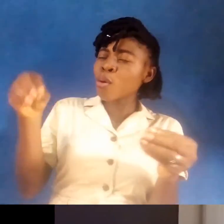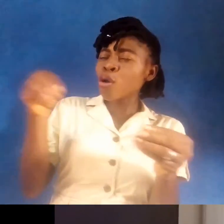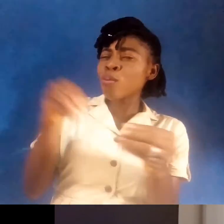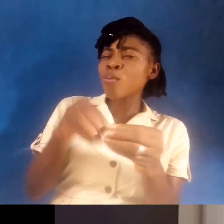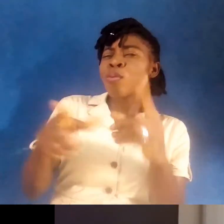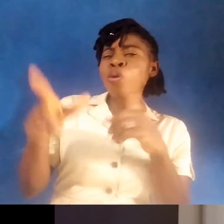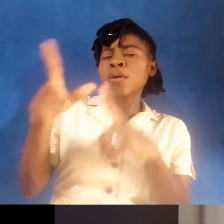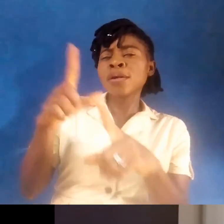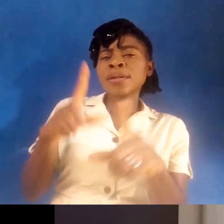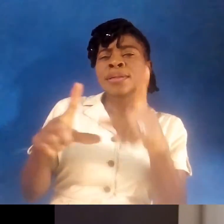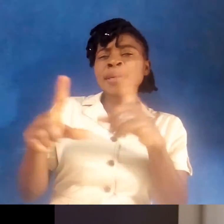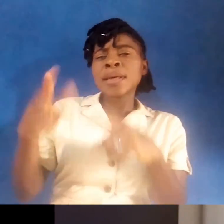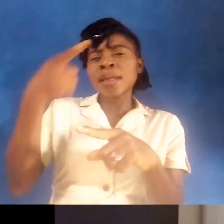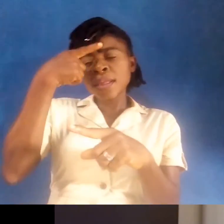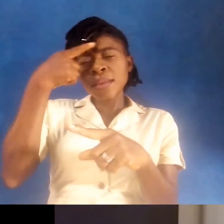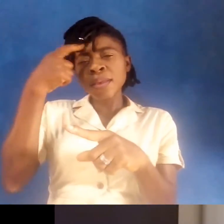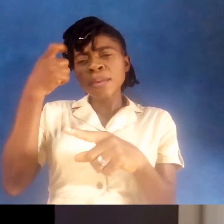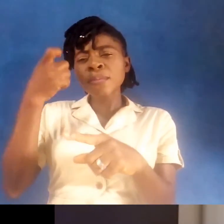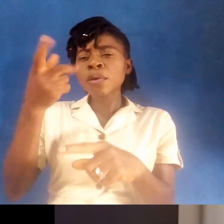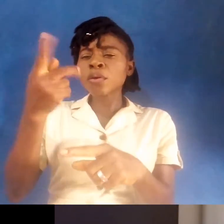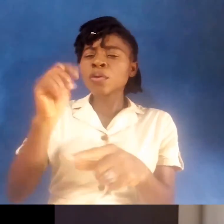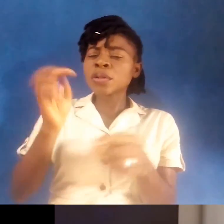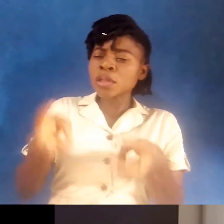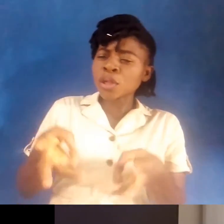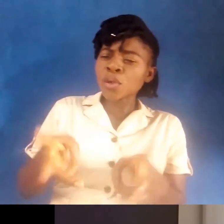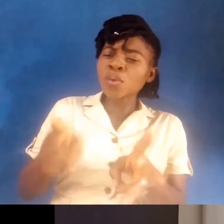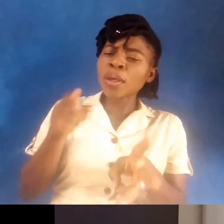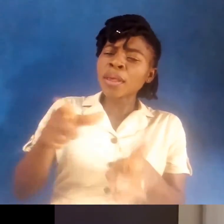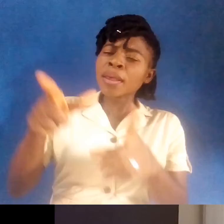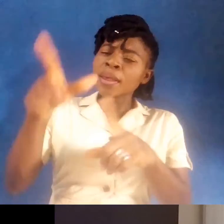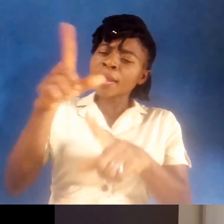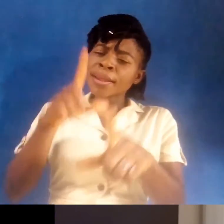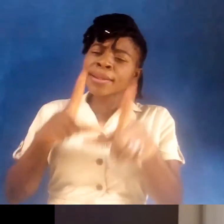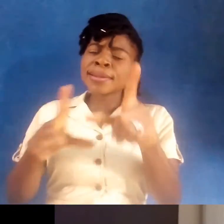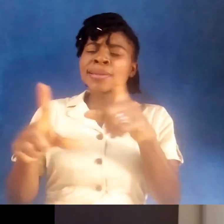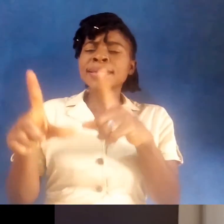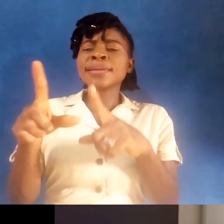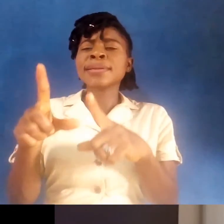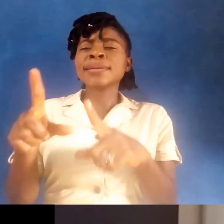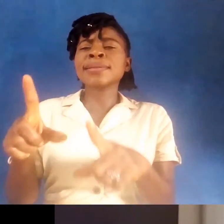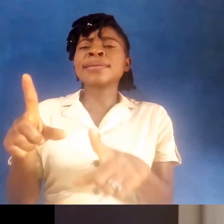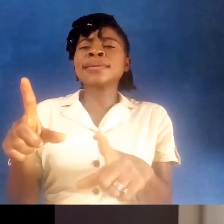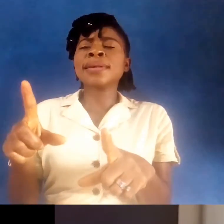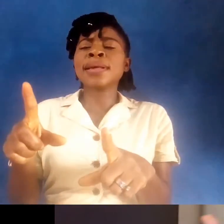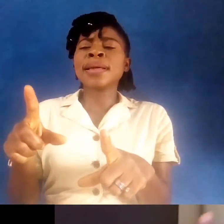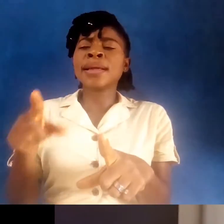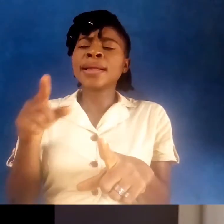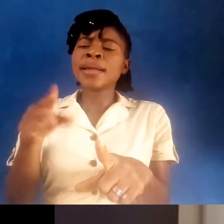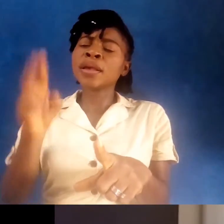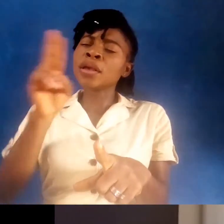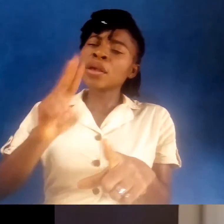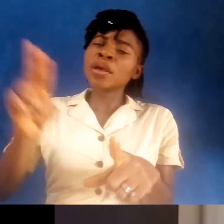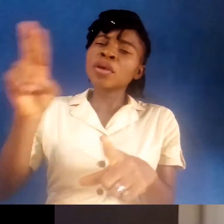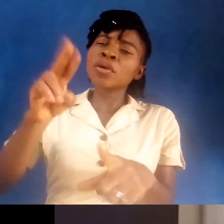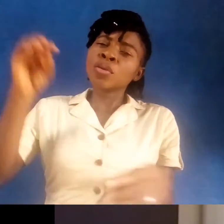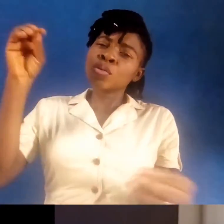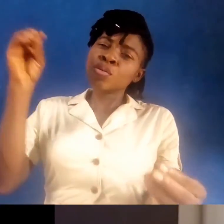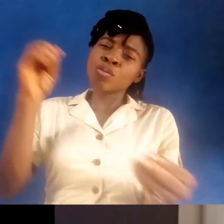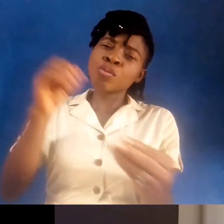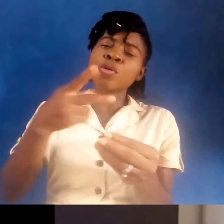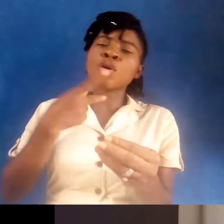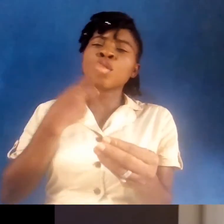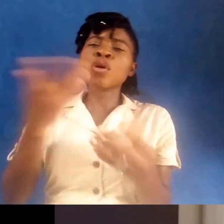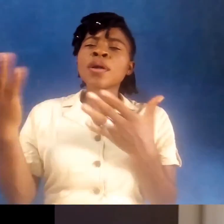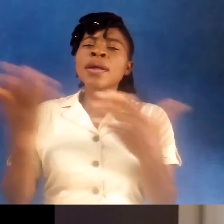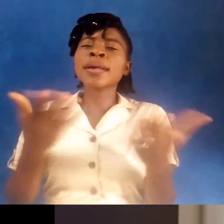additional timing because that's the way he signs. And if you look at the way he